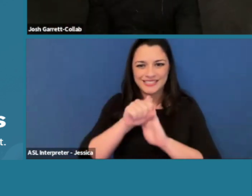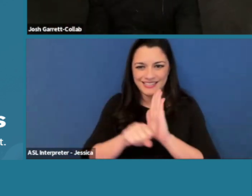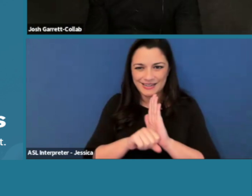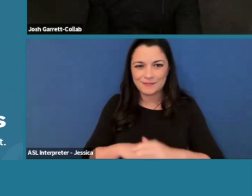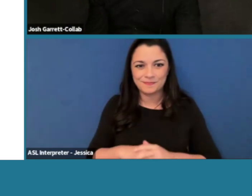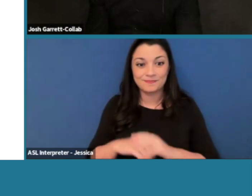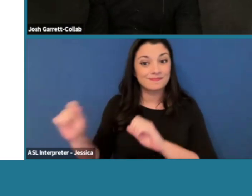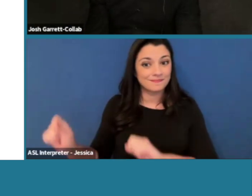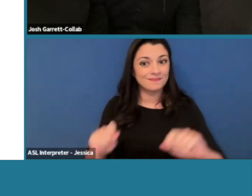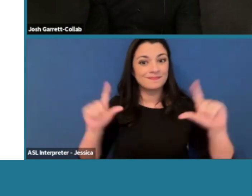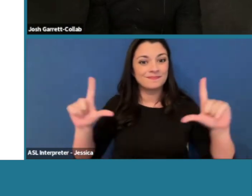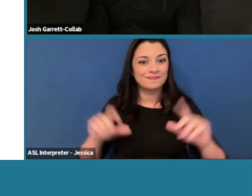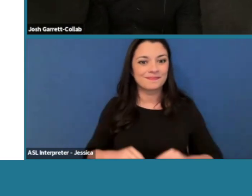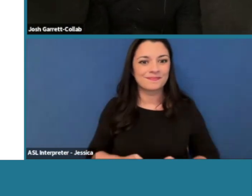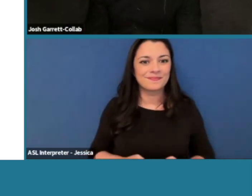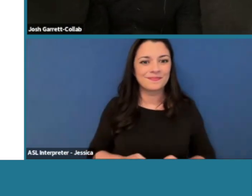please.